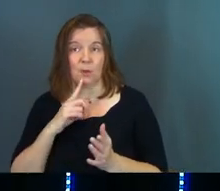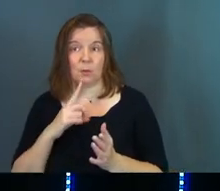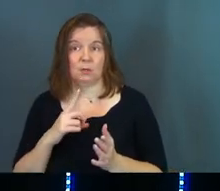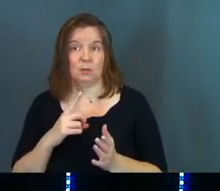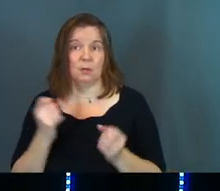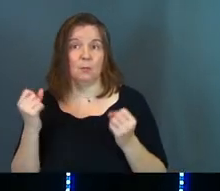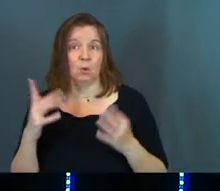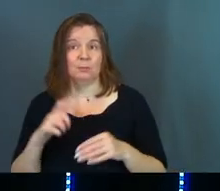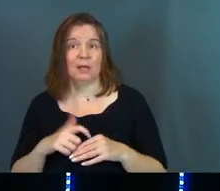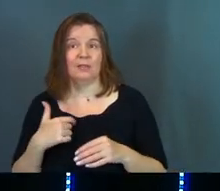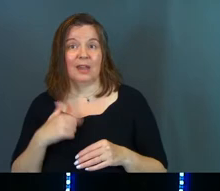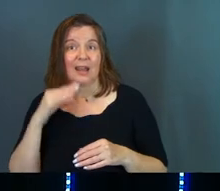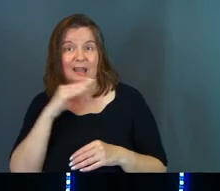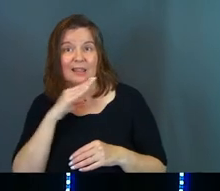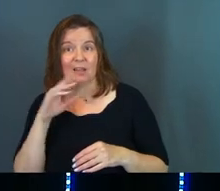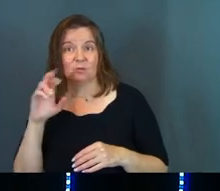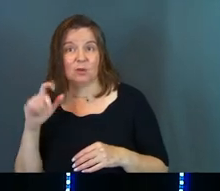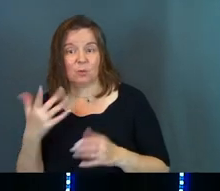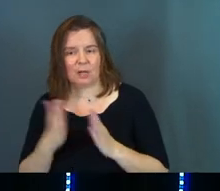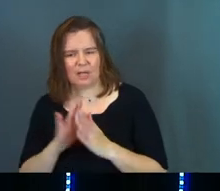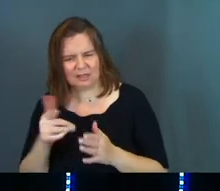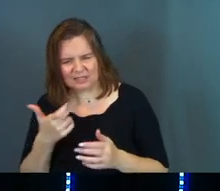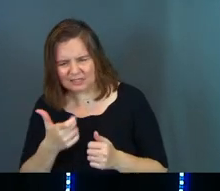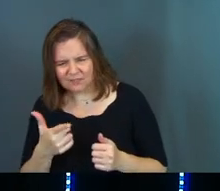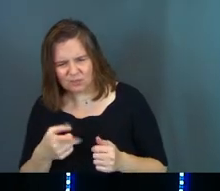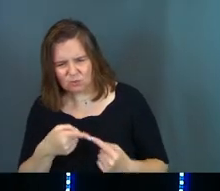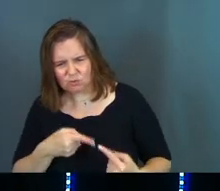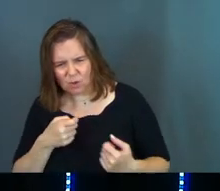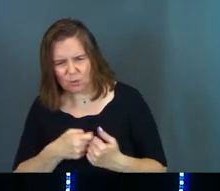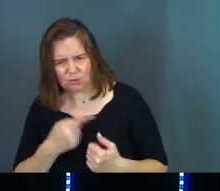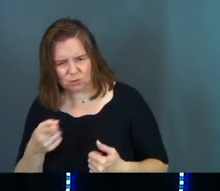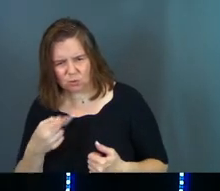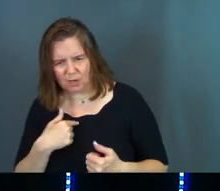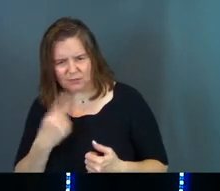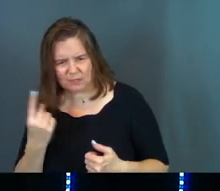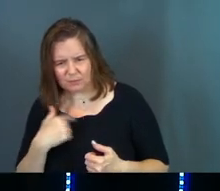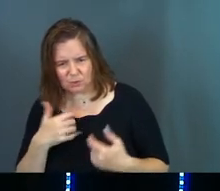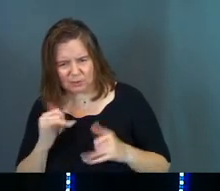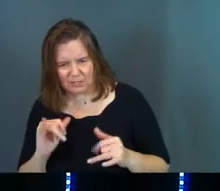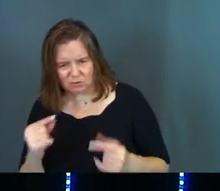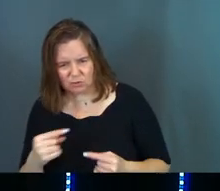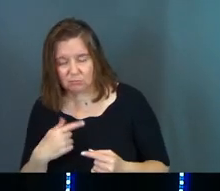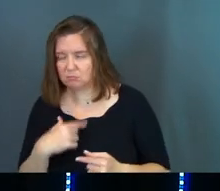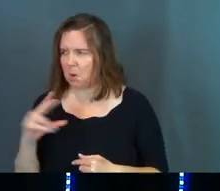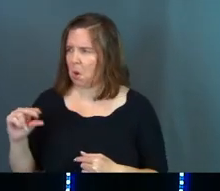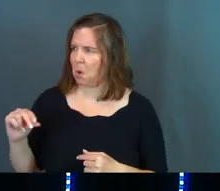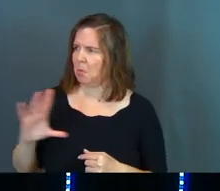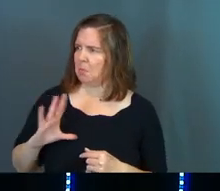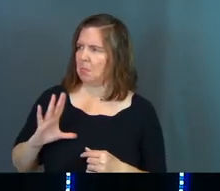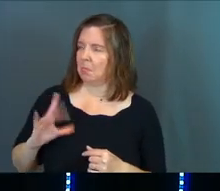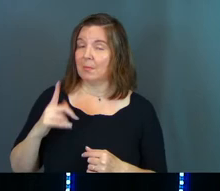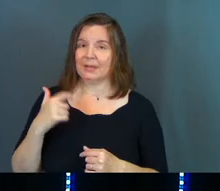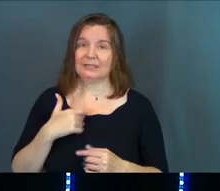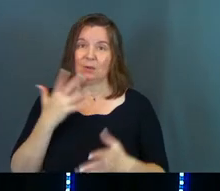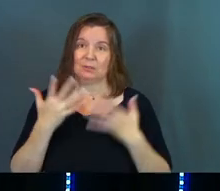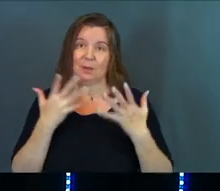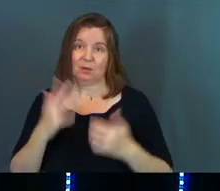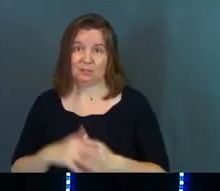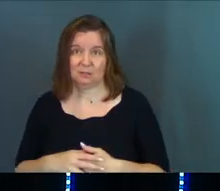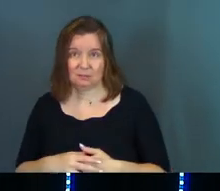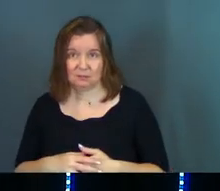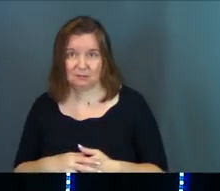was multiple times that I had lied to Rachel when she'd asked like, hey, is this ever anything you struggled with? It's like something you still did or whatever. It's like, no, because I was